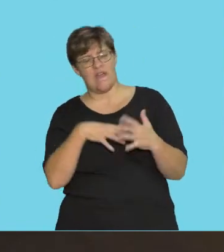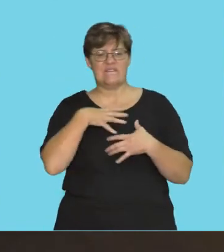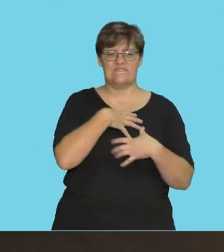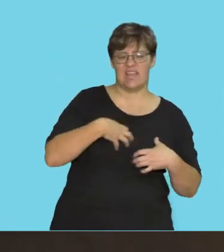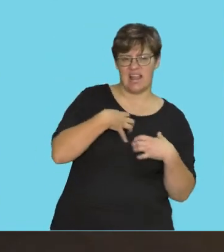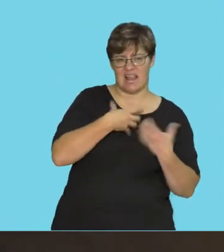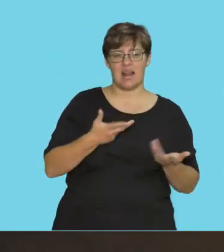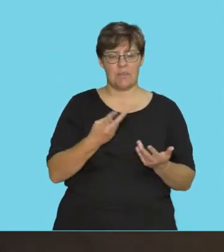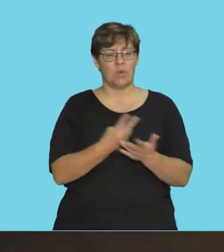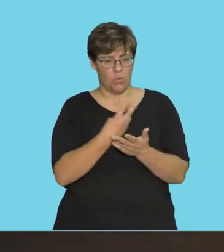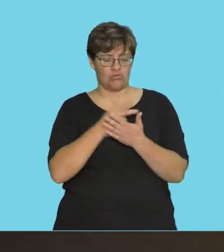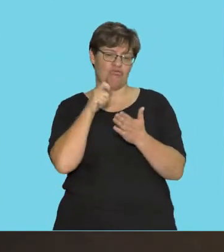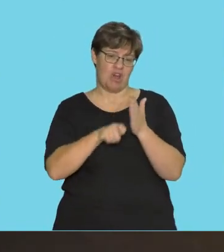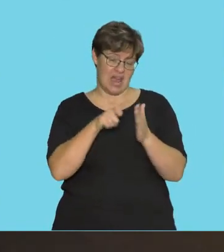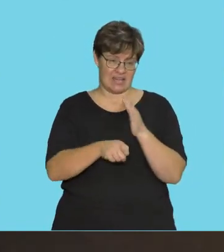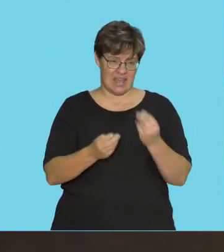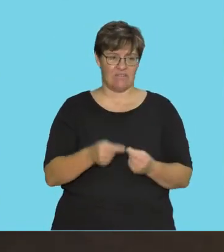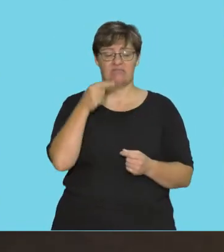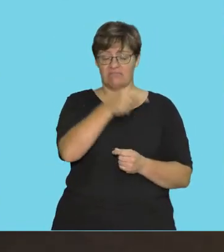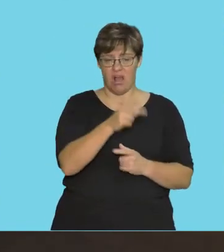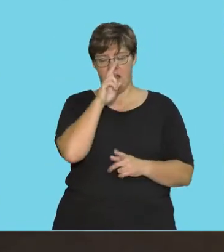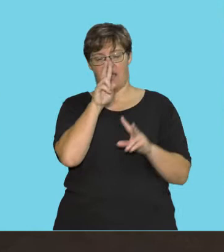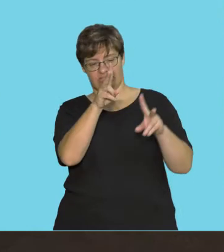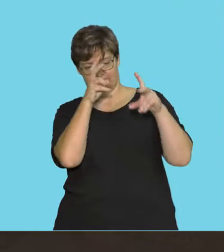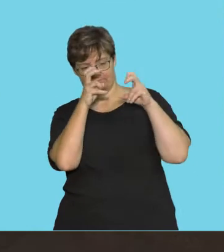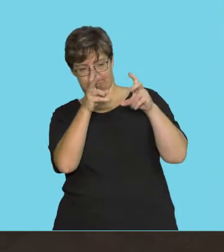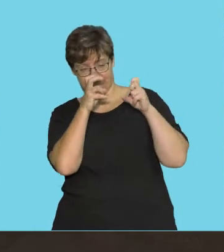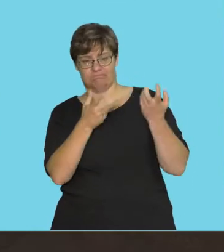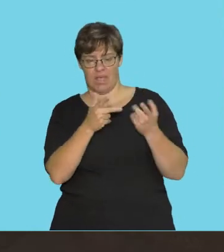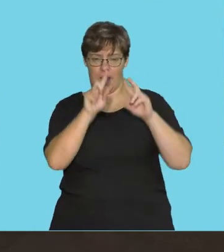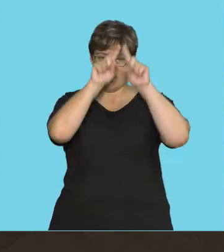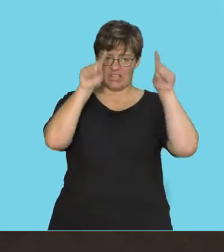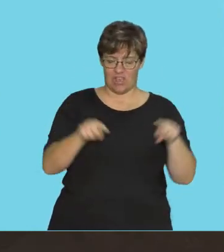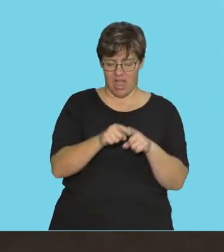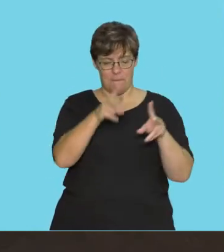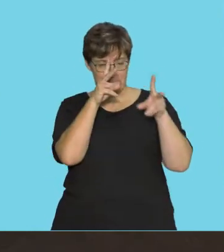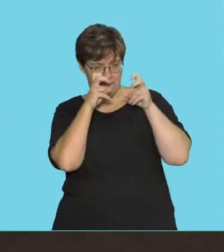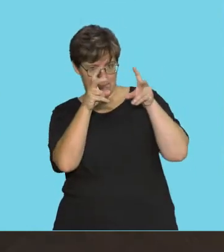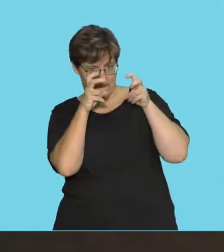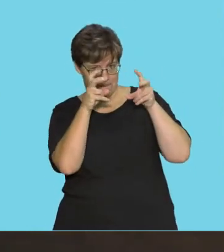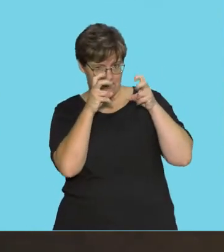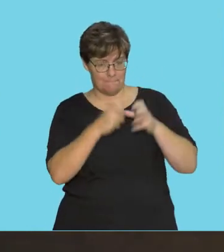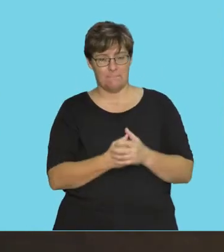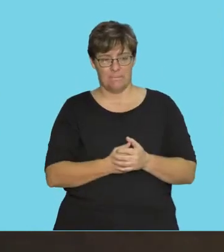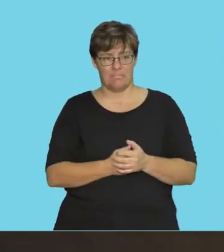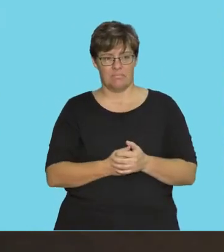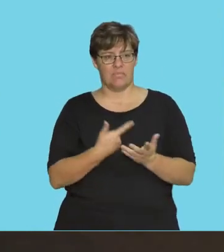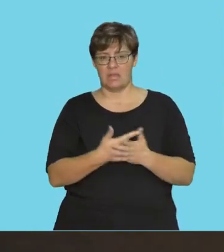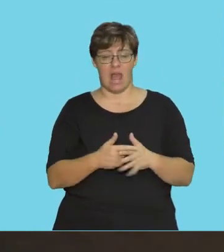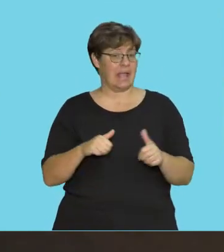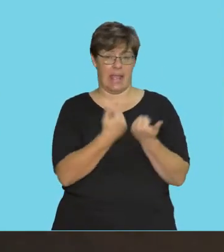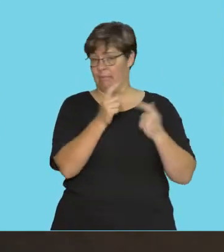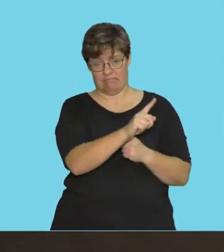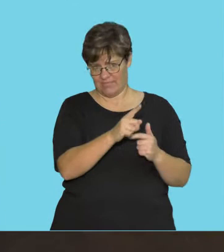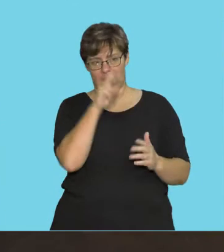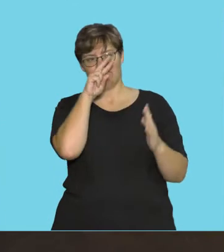at and move, but you're also writing. Hannah, you like visual print, visual picture. Yeah. You're looking at pictures. She's looking at pictures. She's not